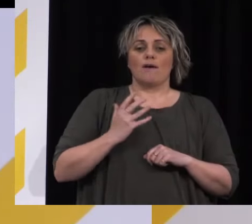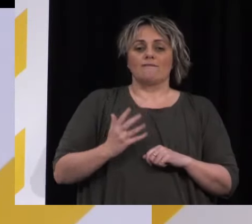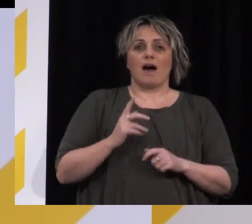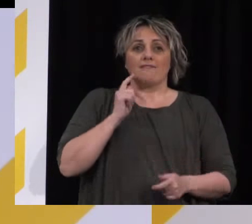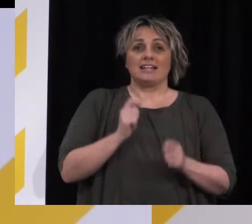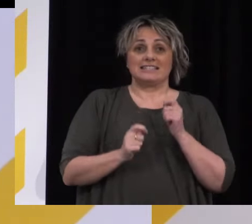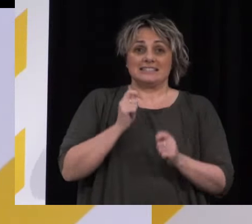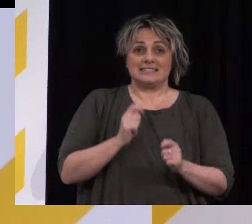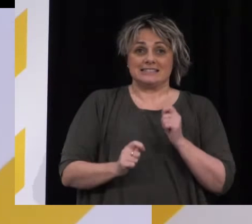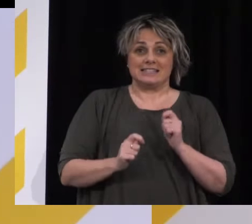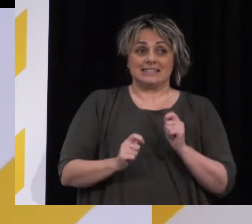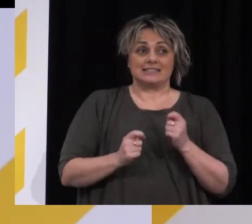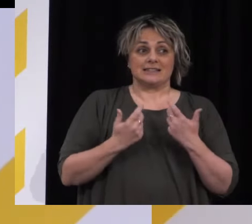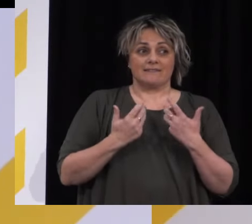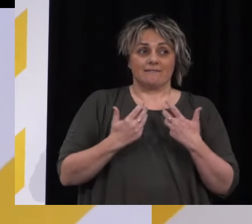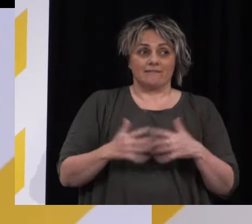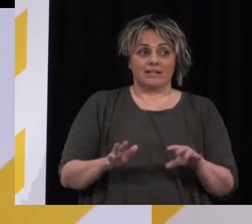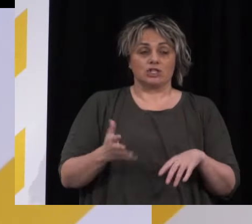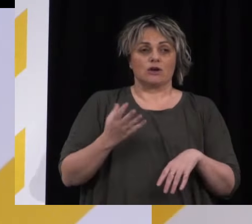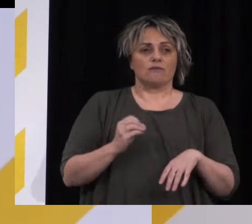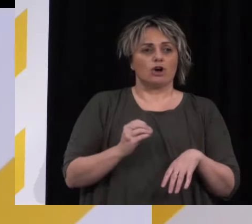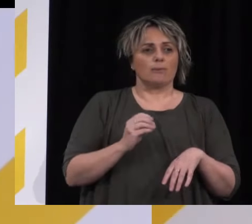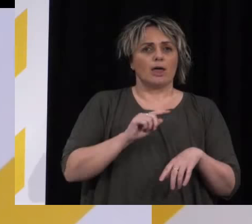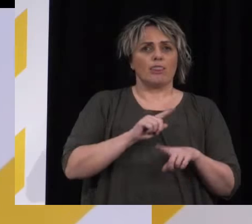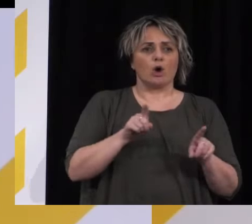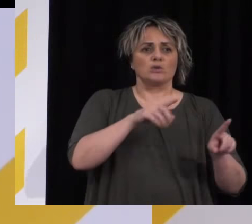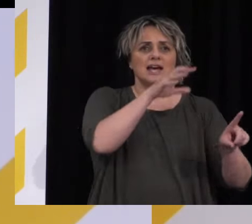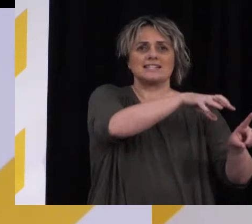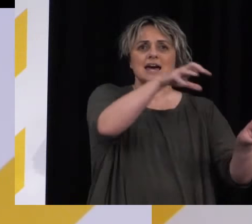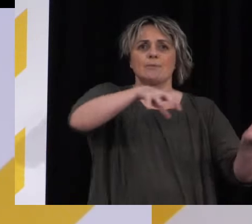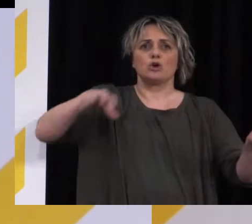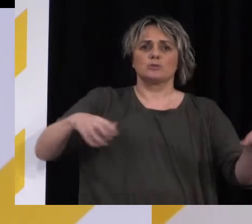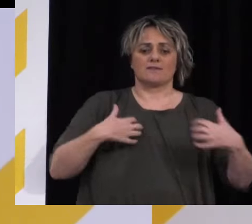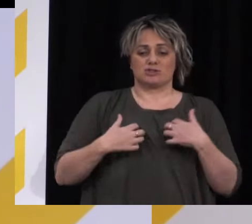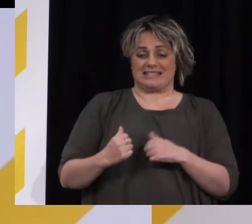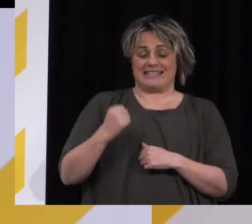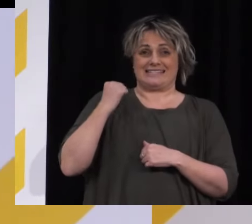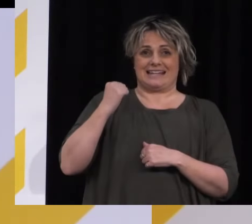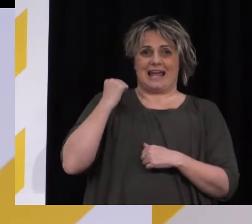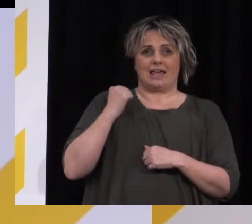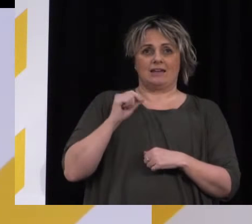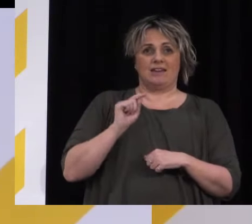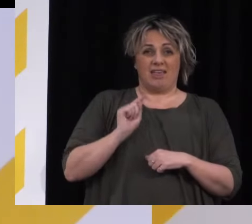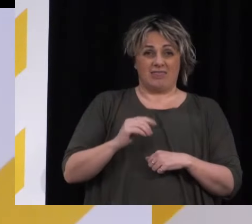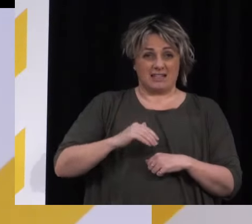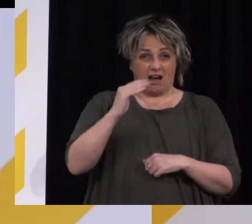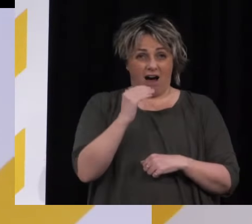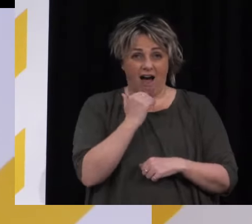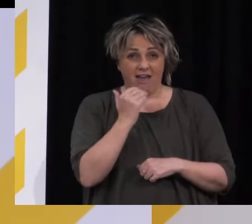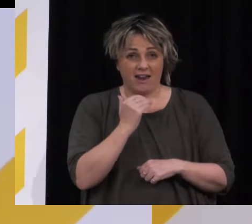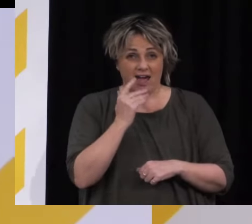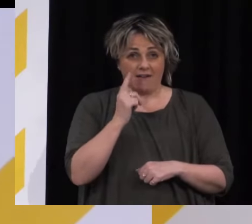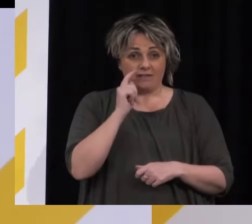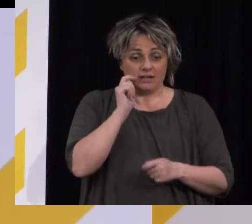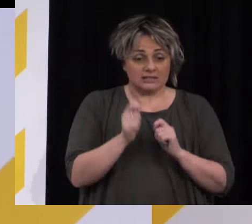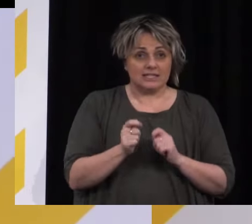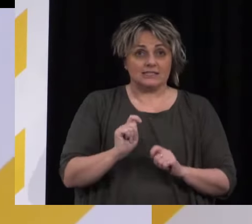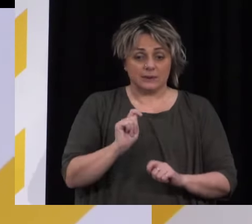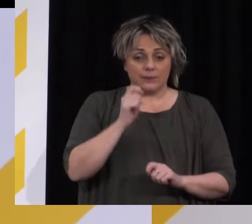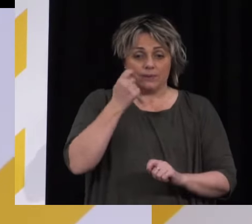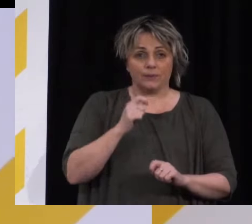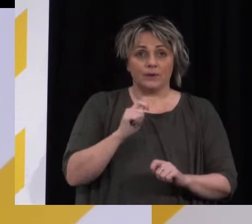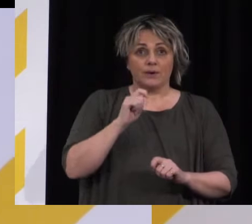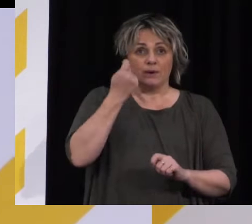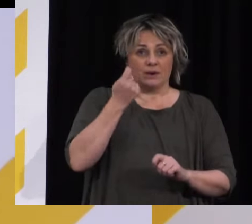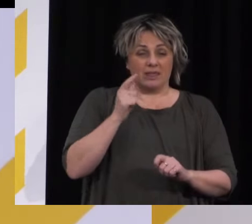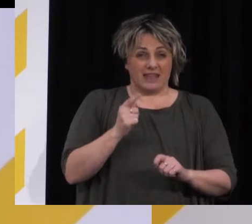across those half a dozen suburbs of interest in Auckland yesterday. Is this a high enough ongoing rate to rule out that there